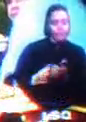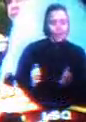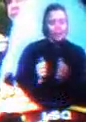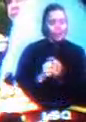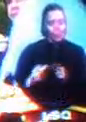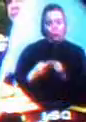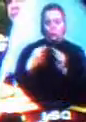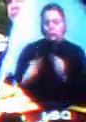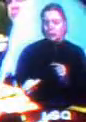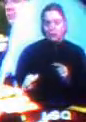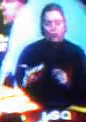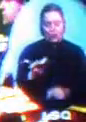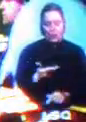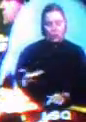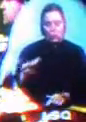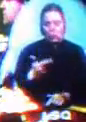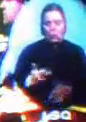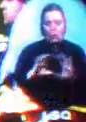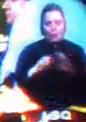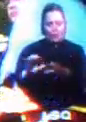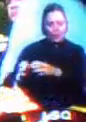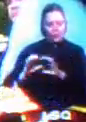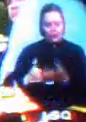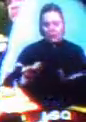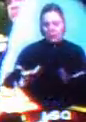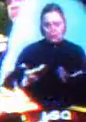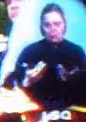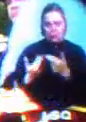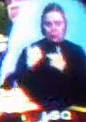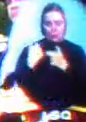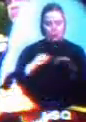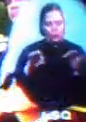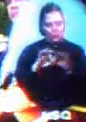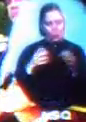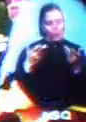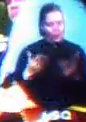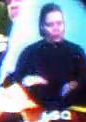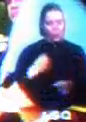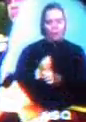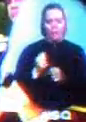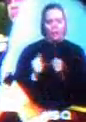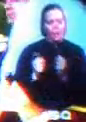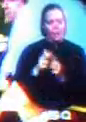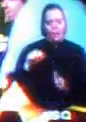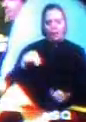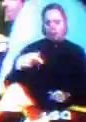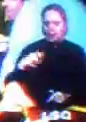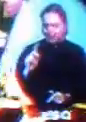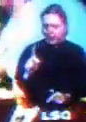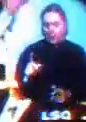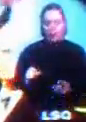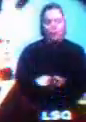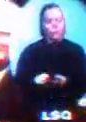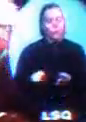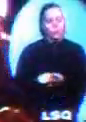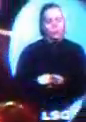important responsibility. I regularly work with members of the New Democratic Party. I've worked with that one, and that one. Well,